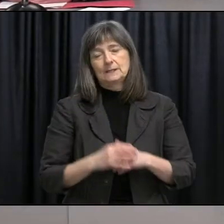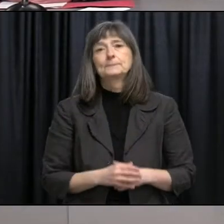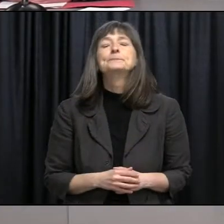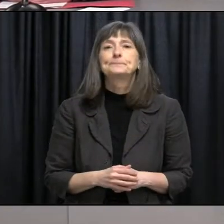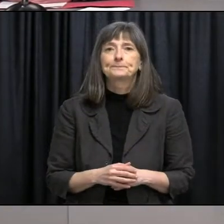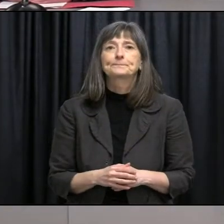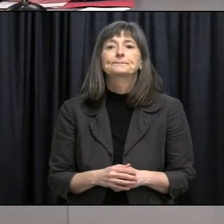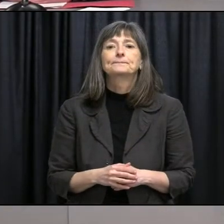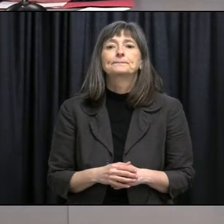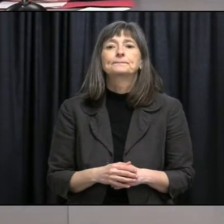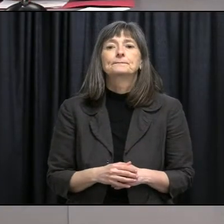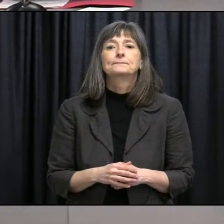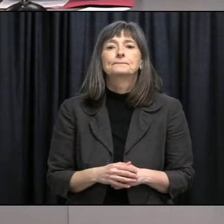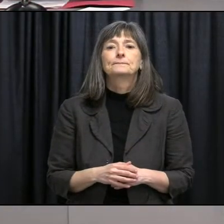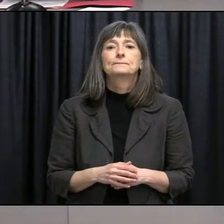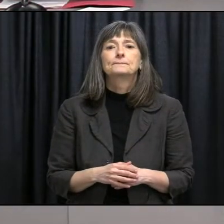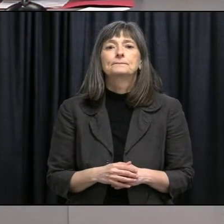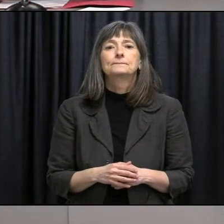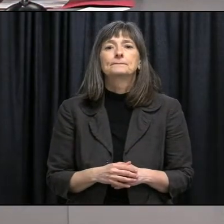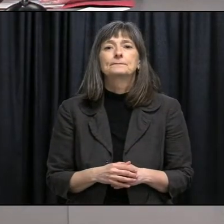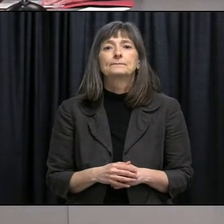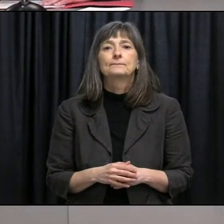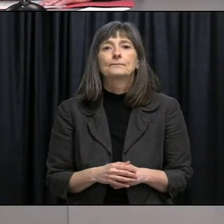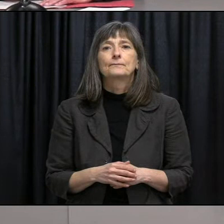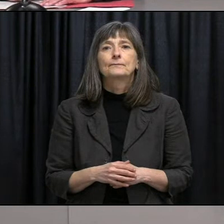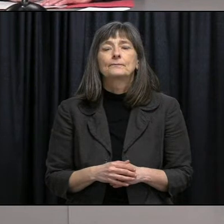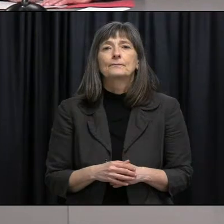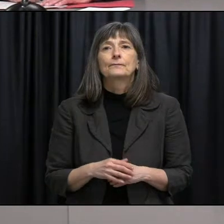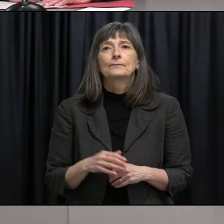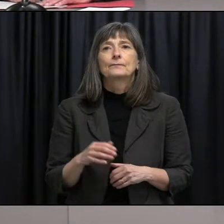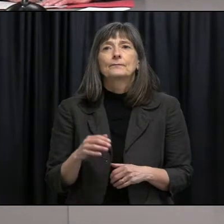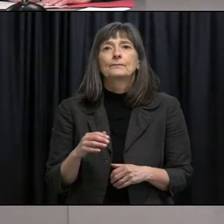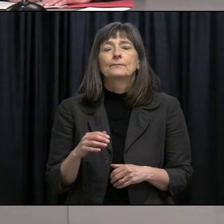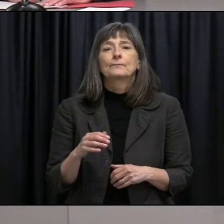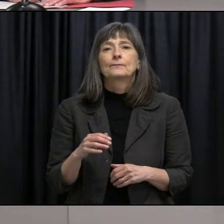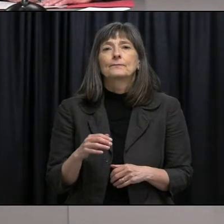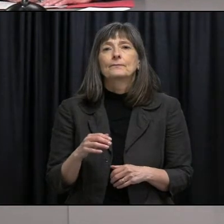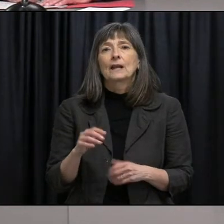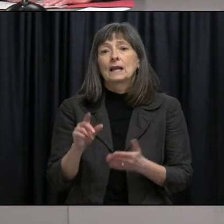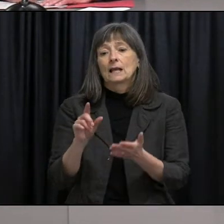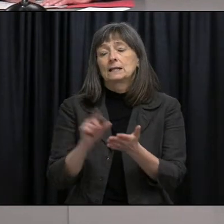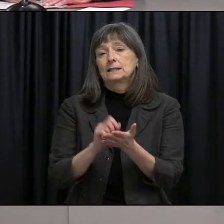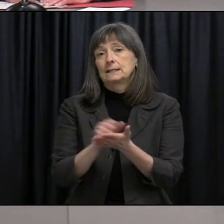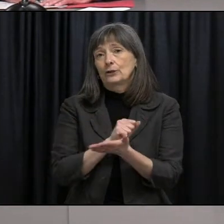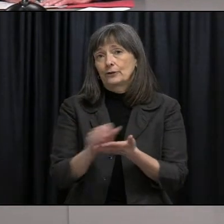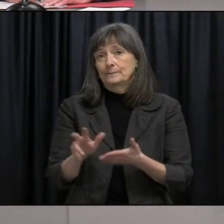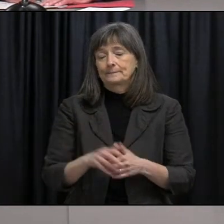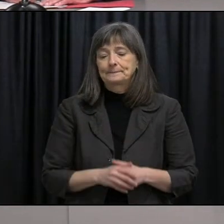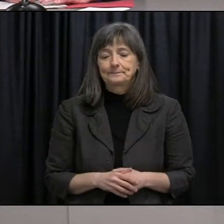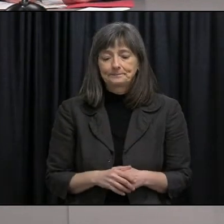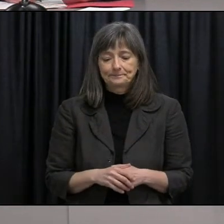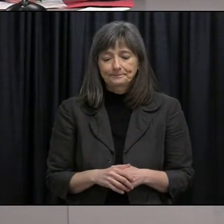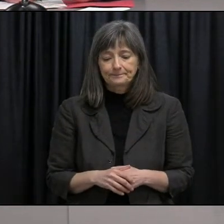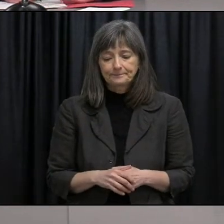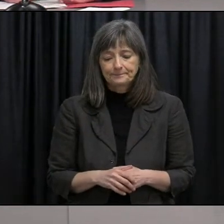Thank you. Our next questions are from Peter Jackson with The Telegram. Please go ahead.